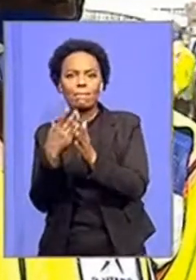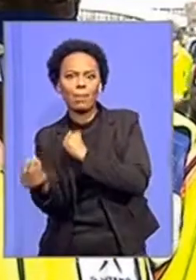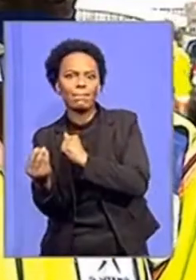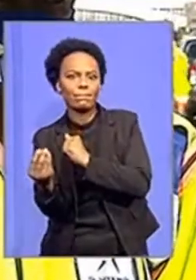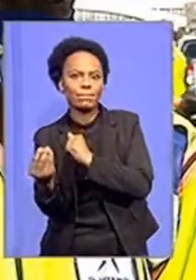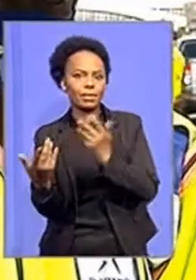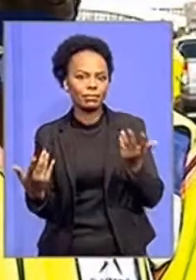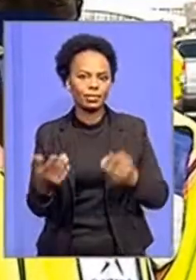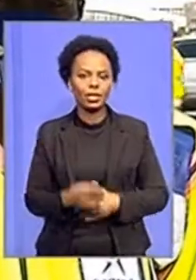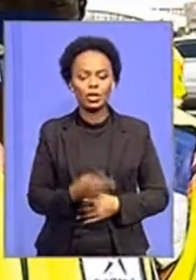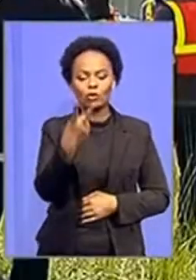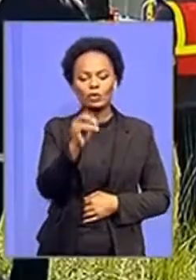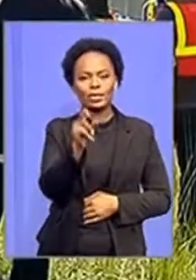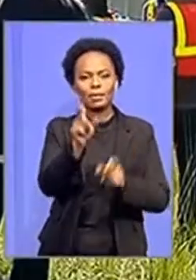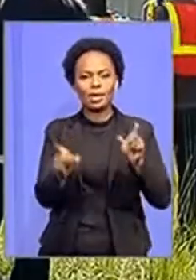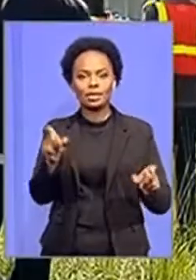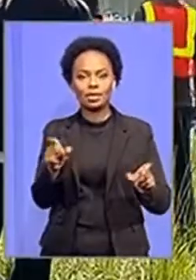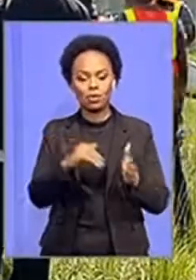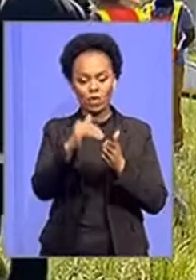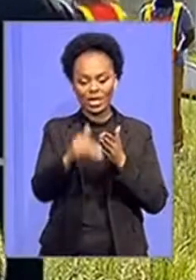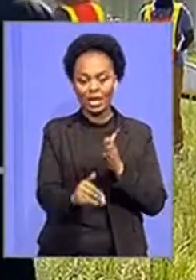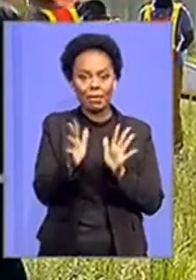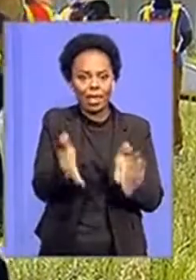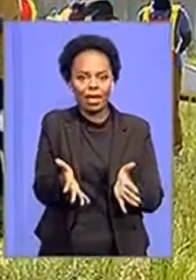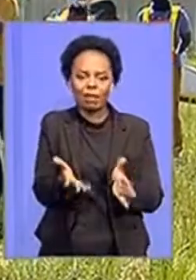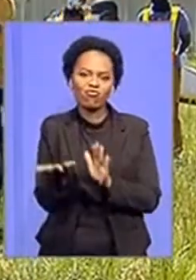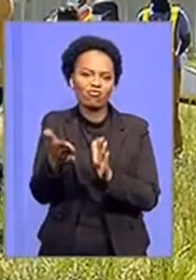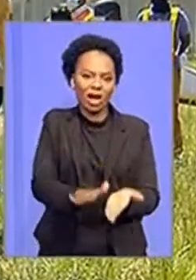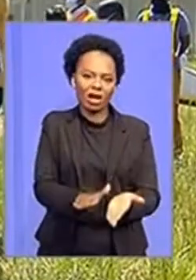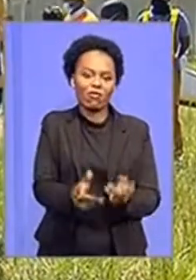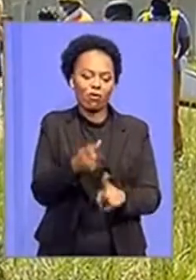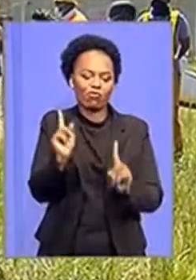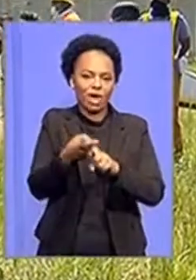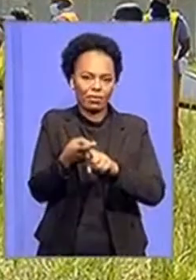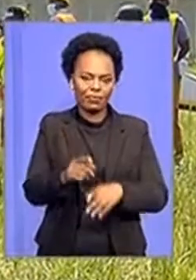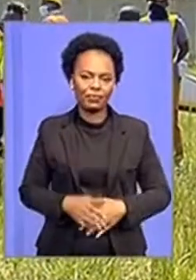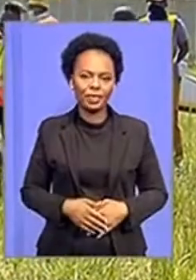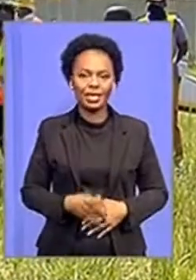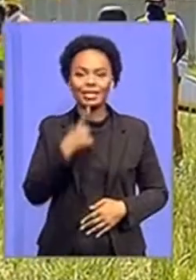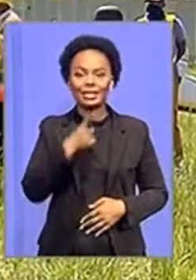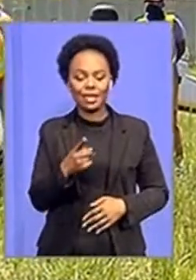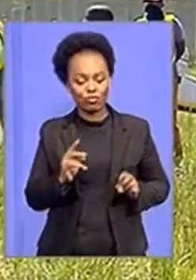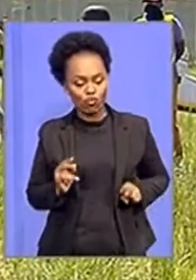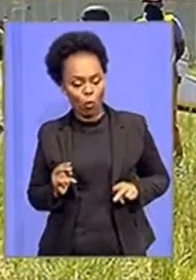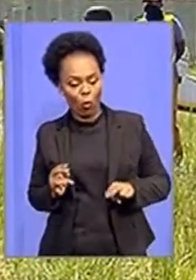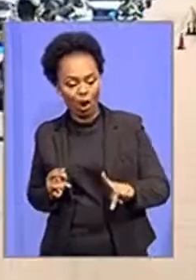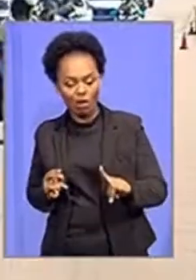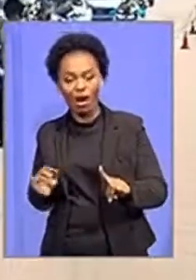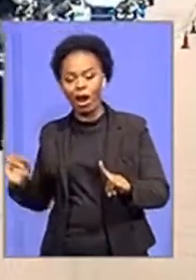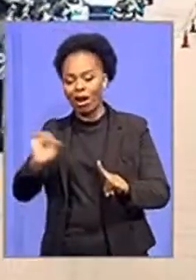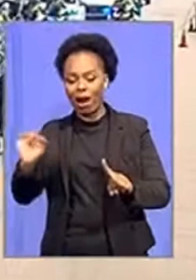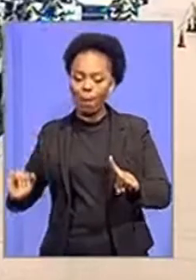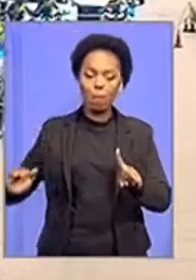weekend have lost their lives. Mamabolo o re palo ya ba sepela ka dinao bao ba thulago ke dikoloi ge ba leka go tshela tsela